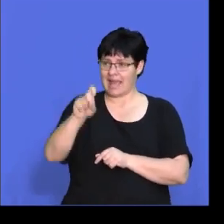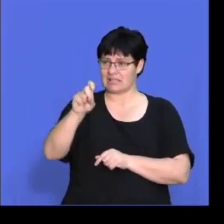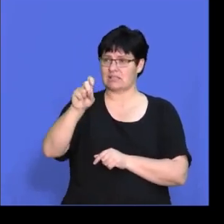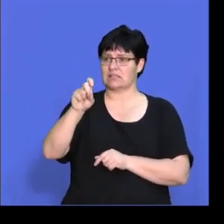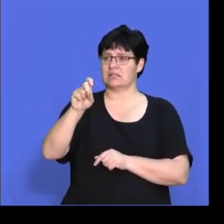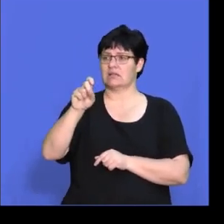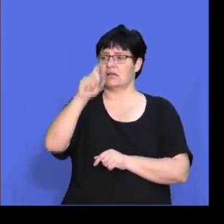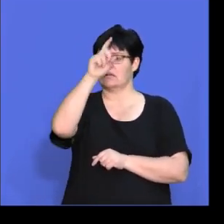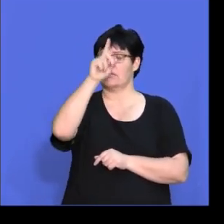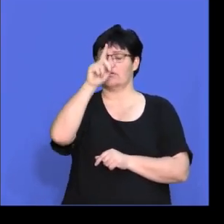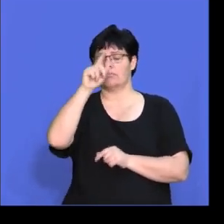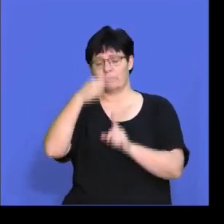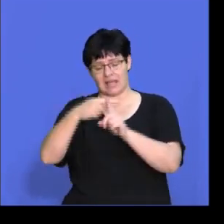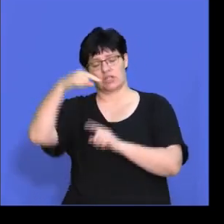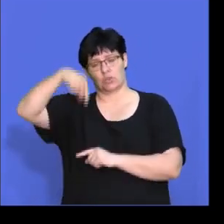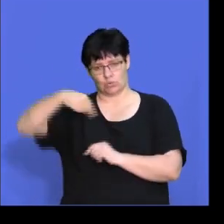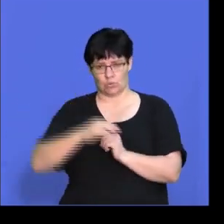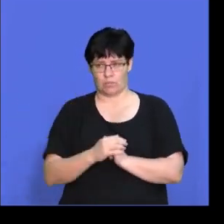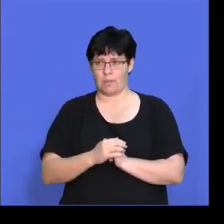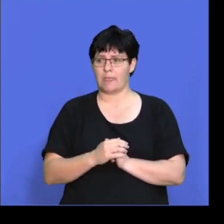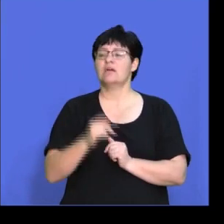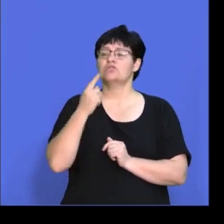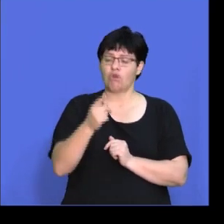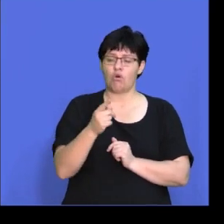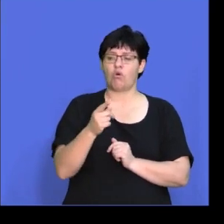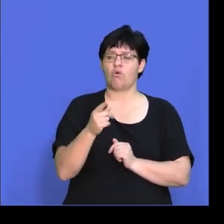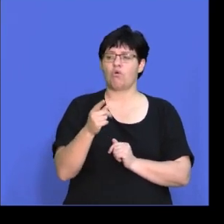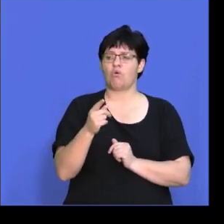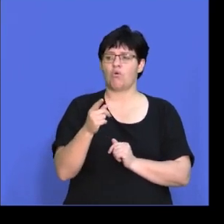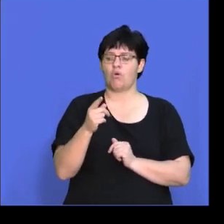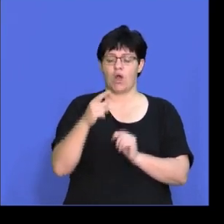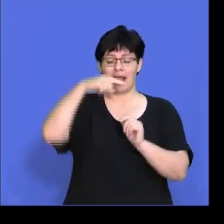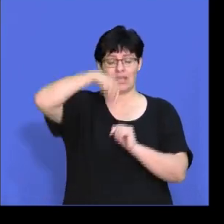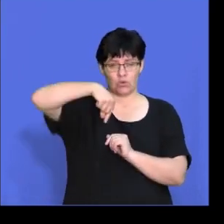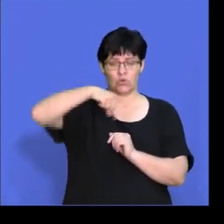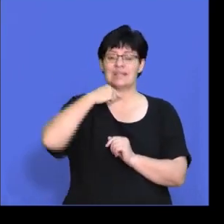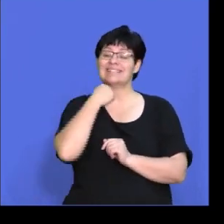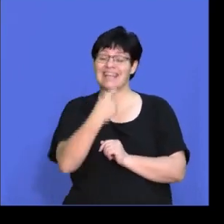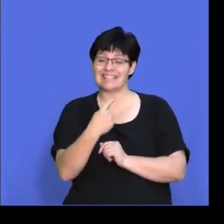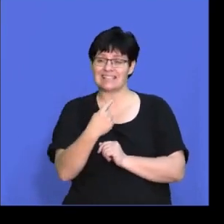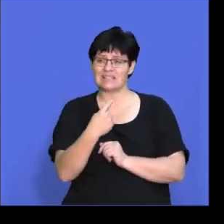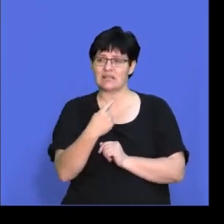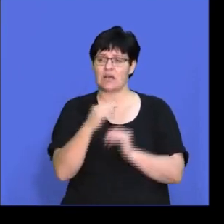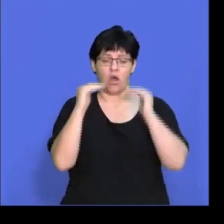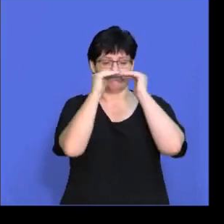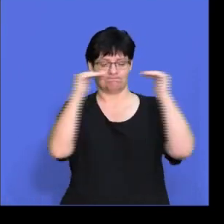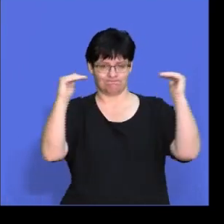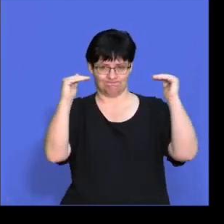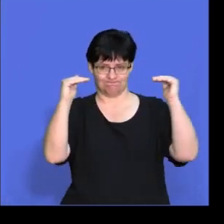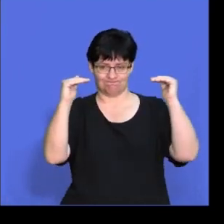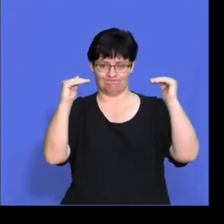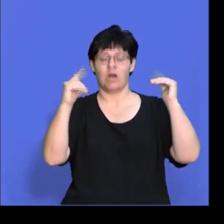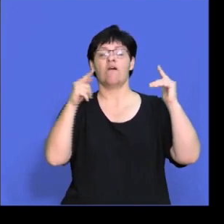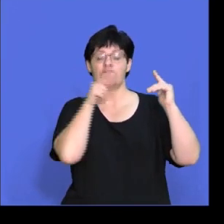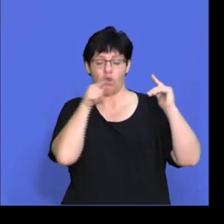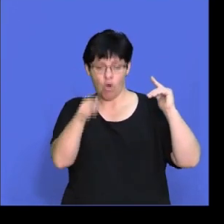plus q. So there's q over there, and it is equal or tells us about the horizontal asymptote